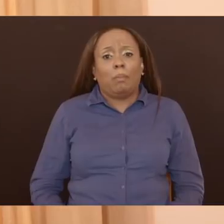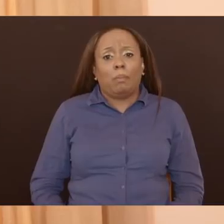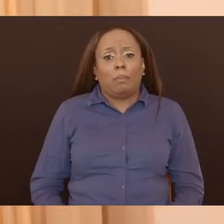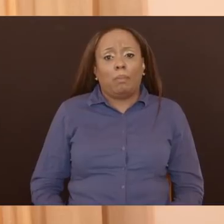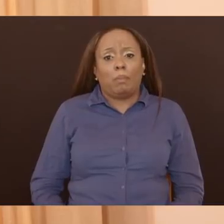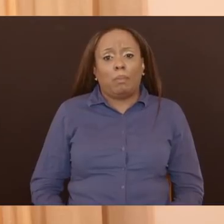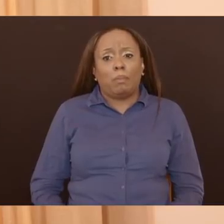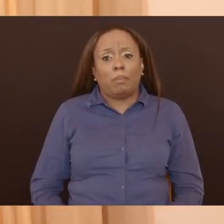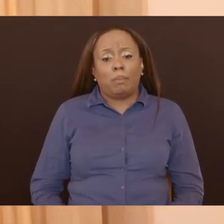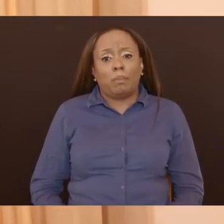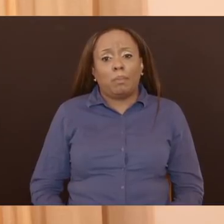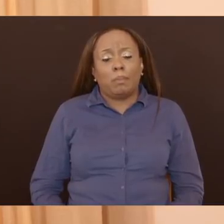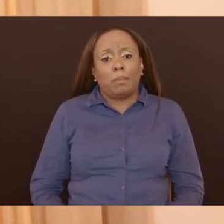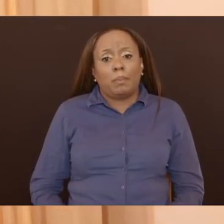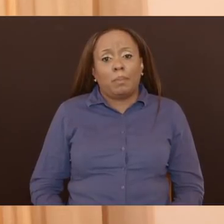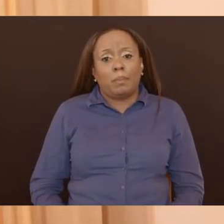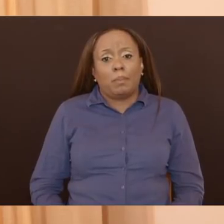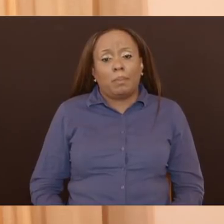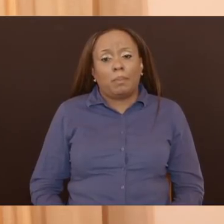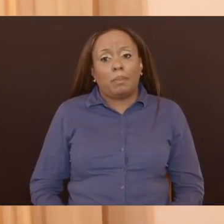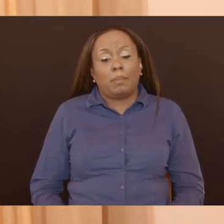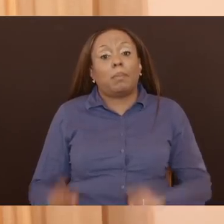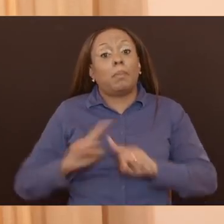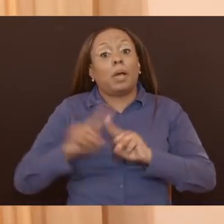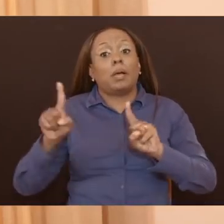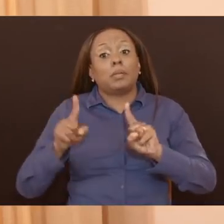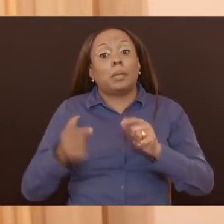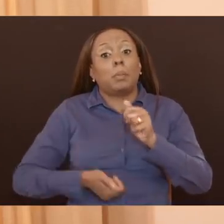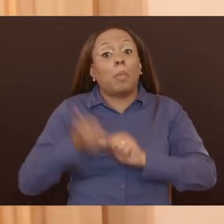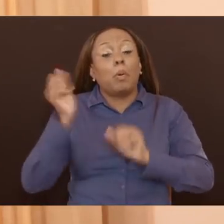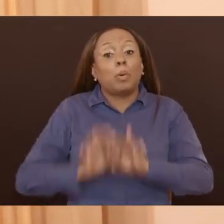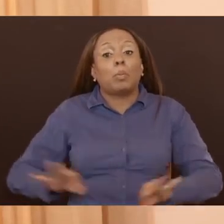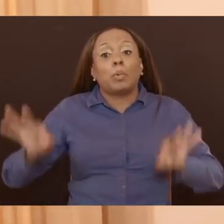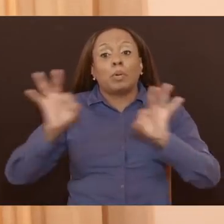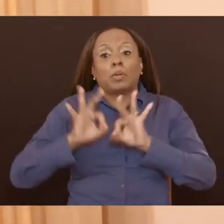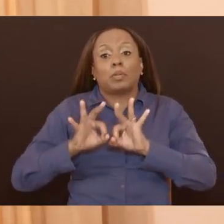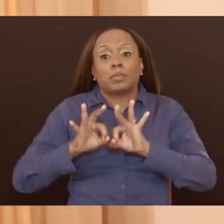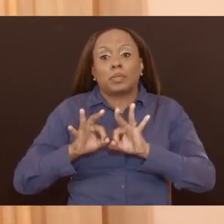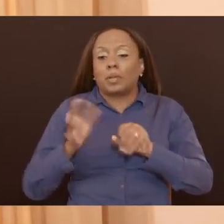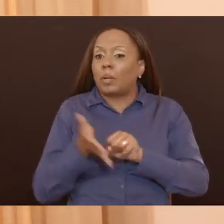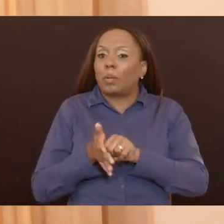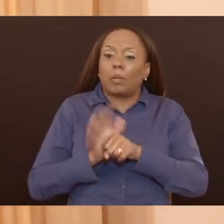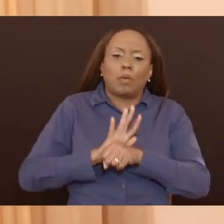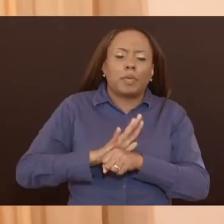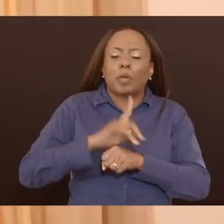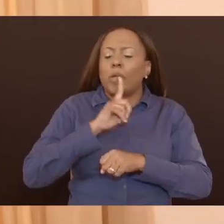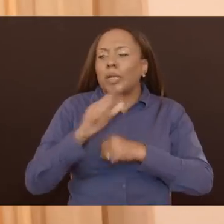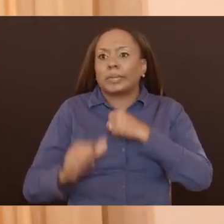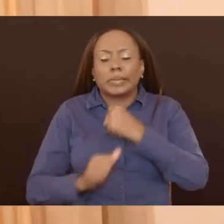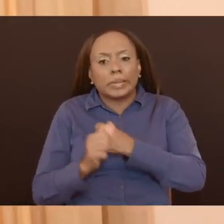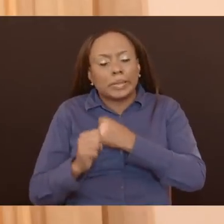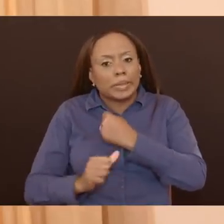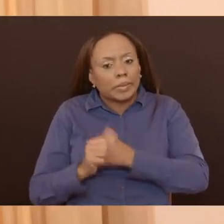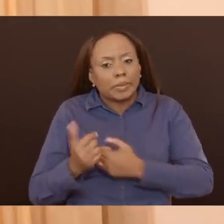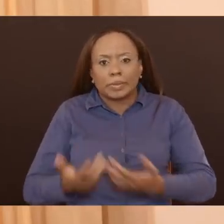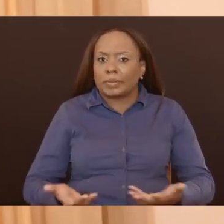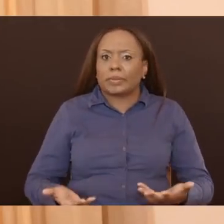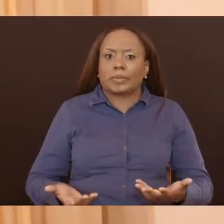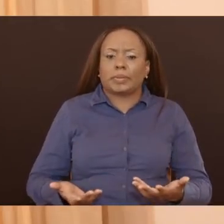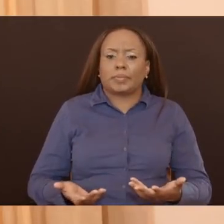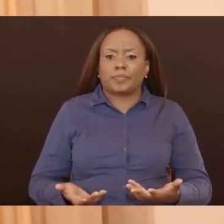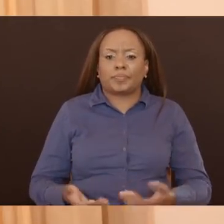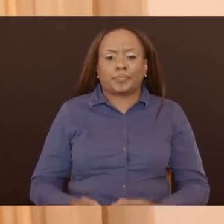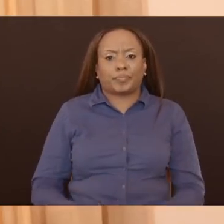COVID. But the bottom line is that COVID ultimately is our immediate threat. And it is against that background